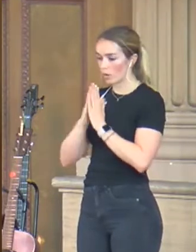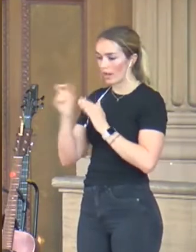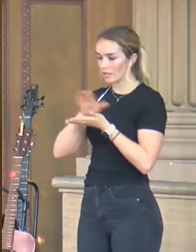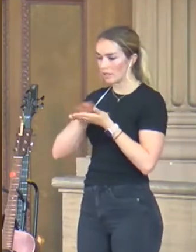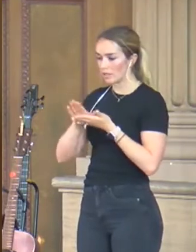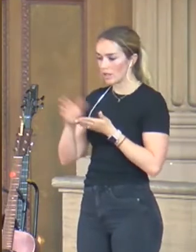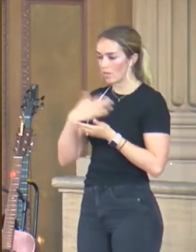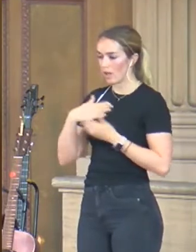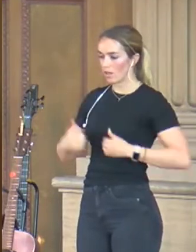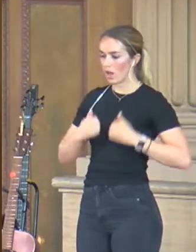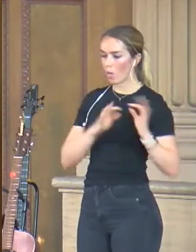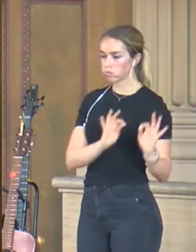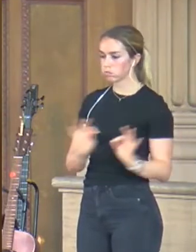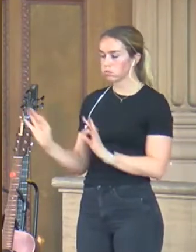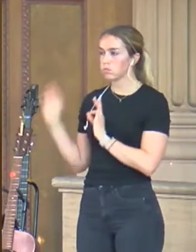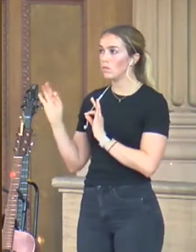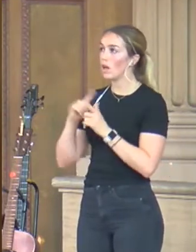we come to God.